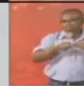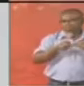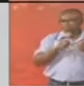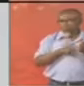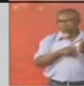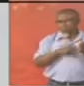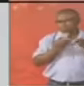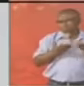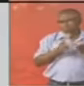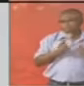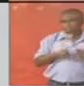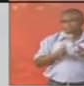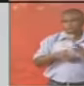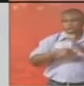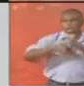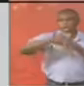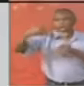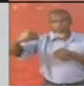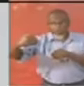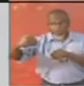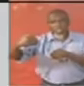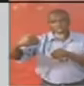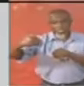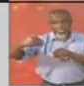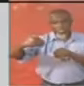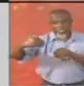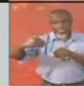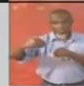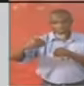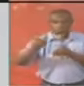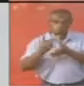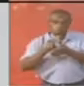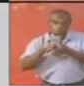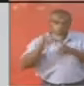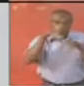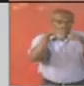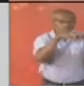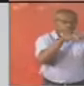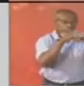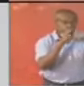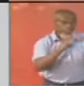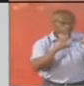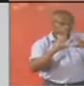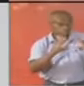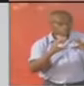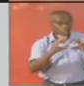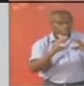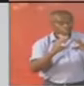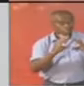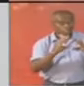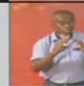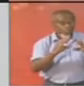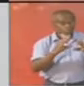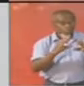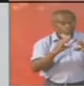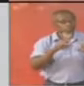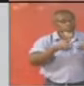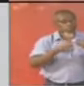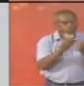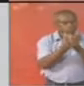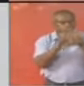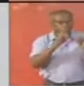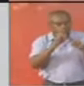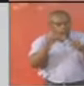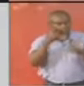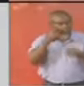take a gasp. Or if you have a vehicle, you may want to go into your car, turn on your AC, catch a breath. So there are different things that you can do so that you don't expose yourself